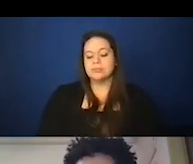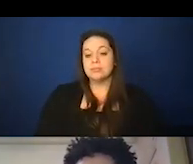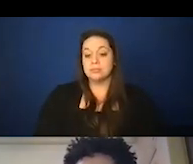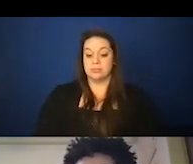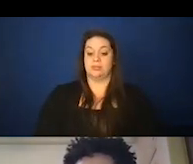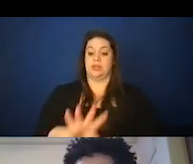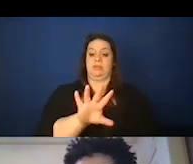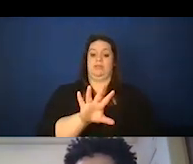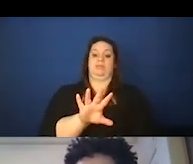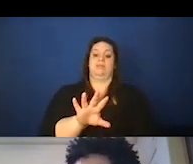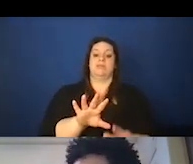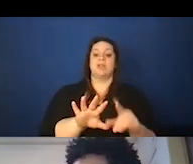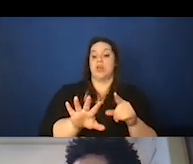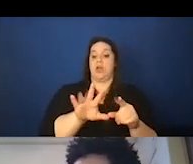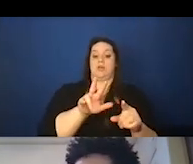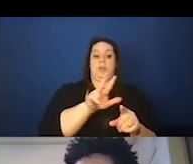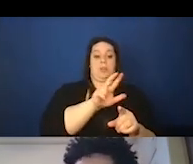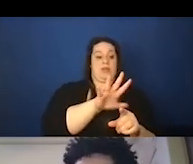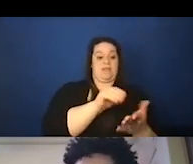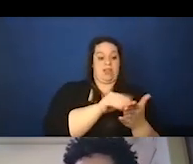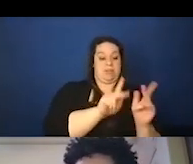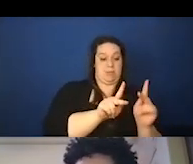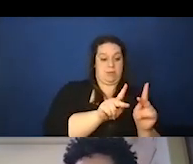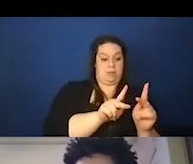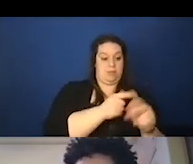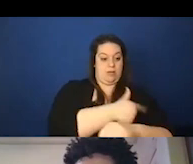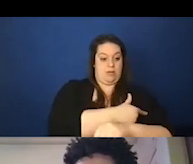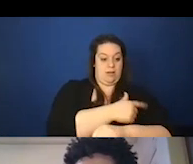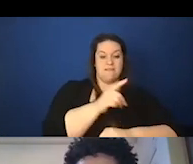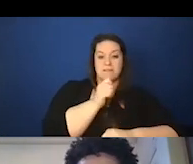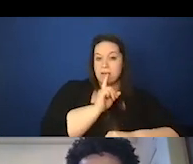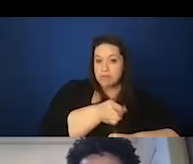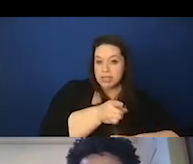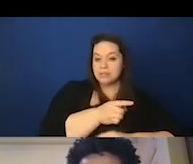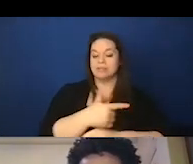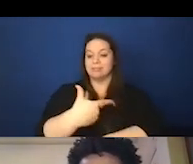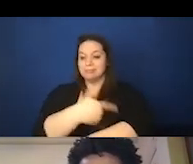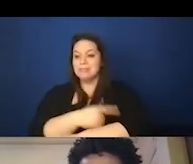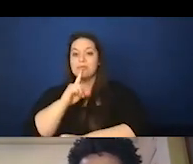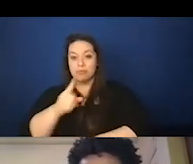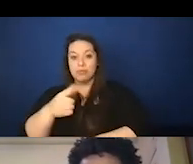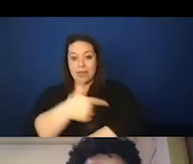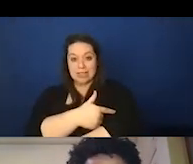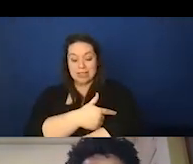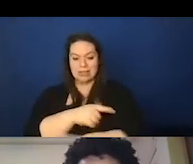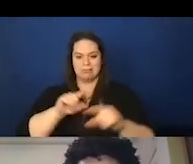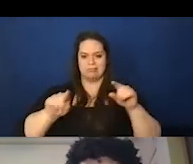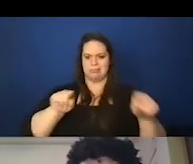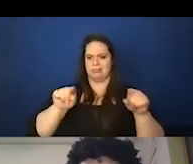35,000 people who got one of the shots, how many got COVID? And out of